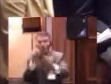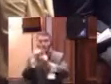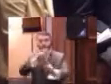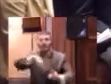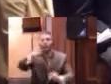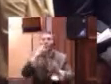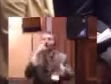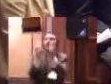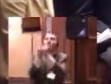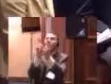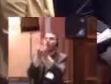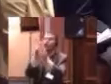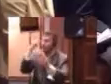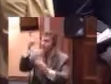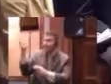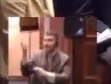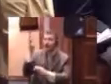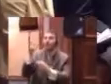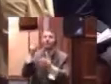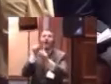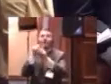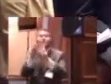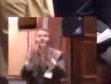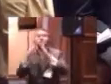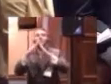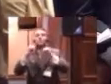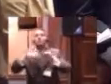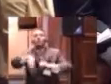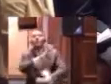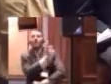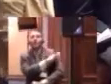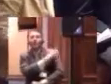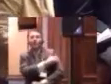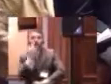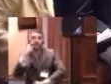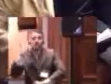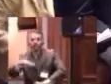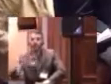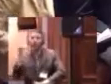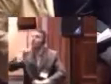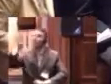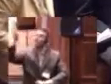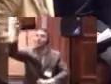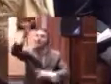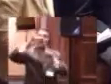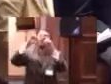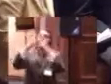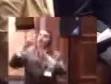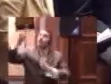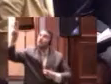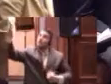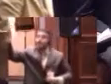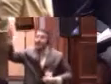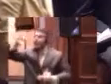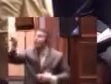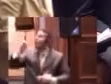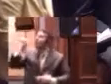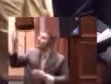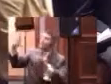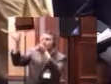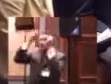so on. The first issue, important issue, is about